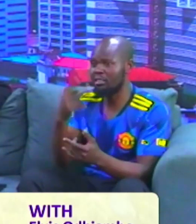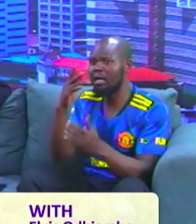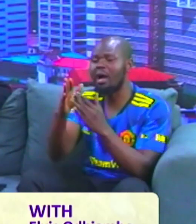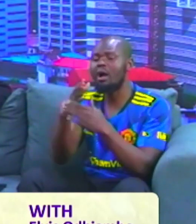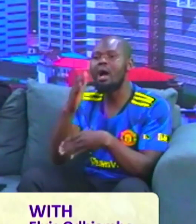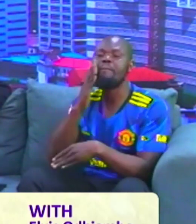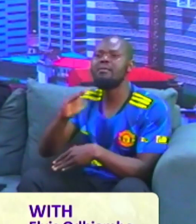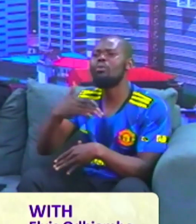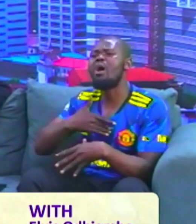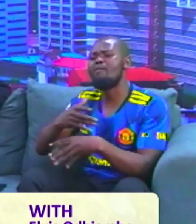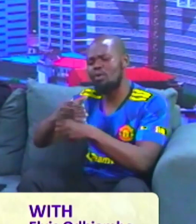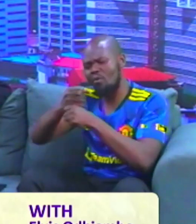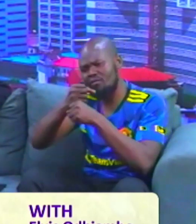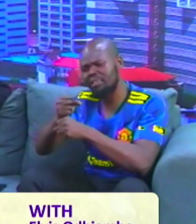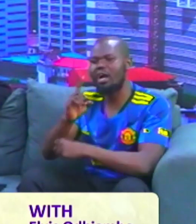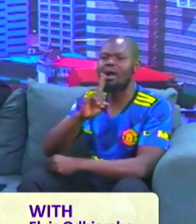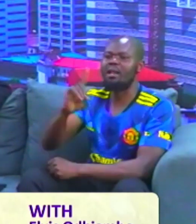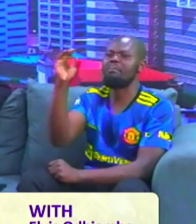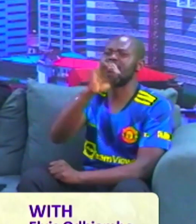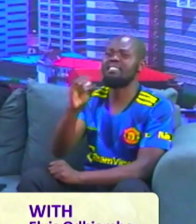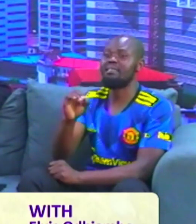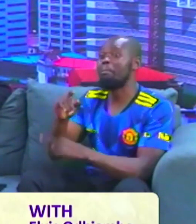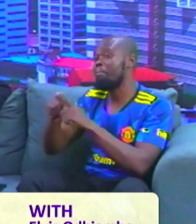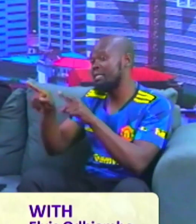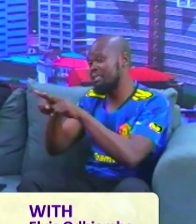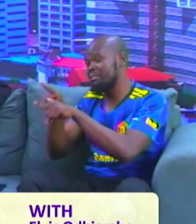they are very motivated. They've won a lot of cups.